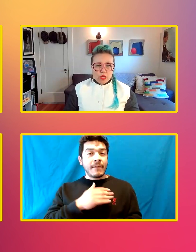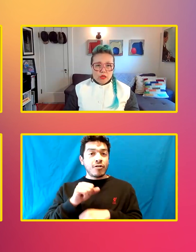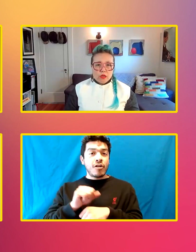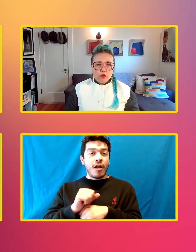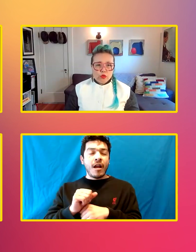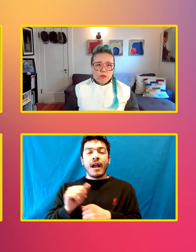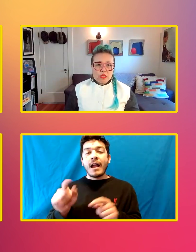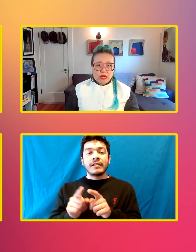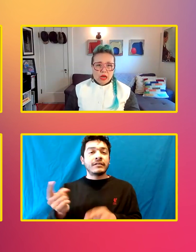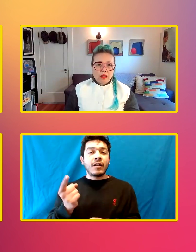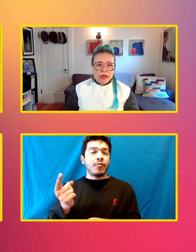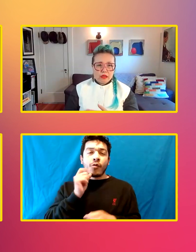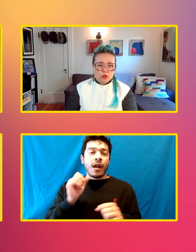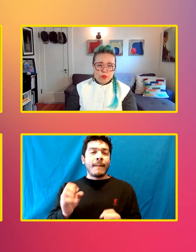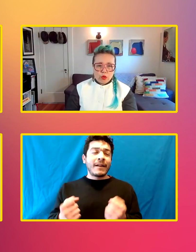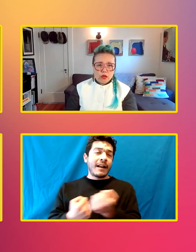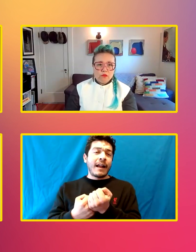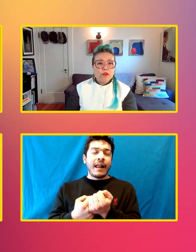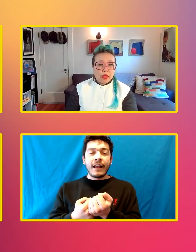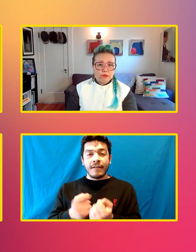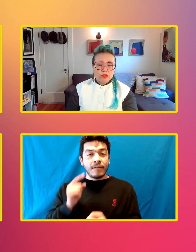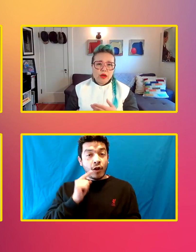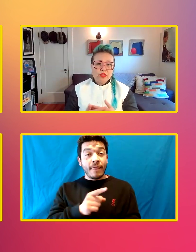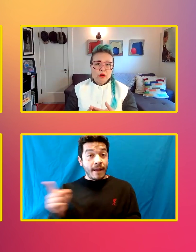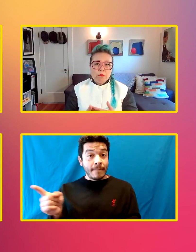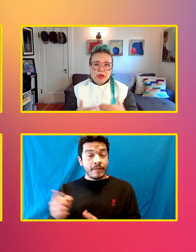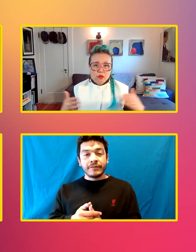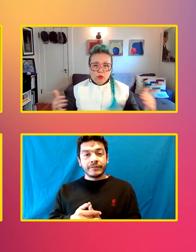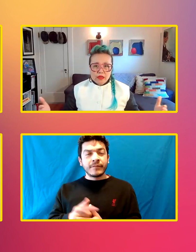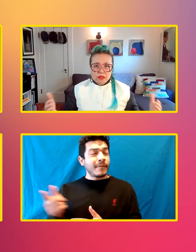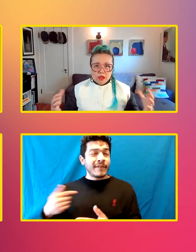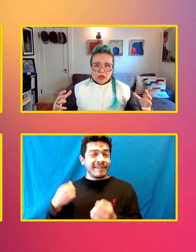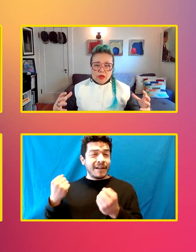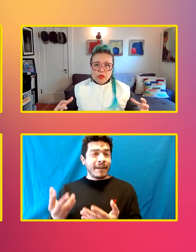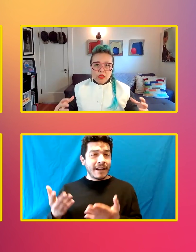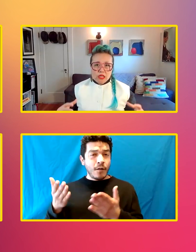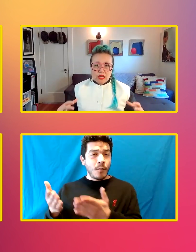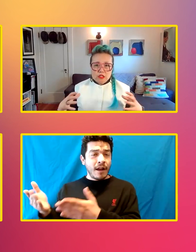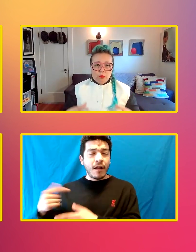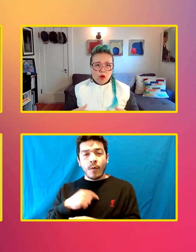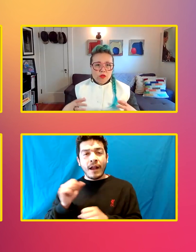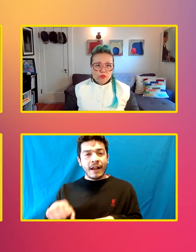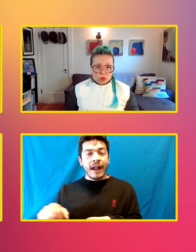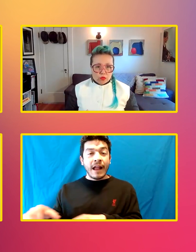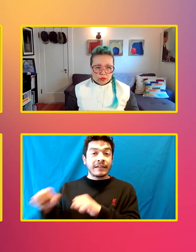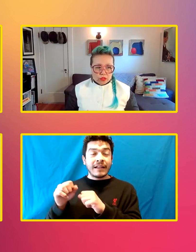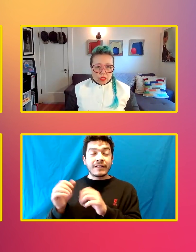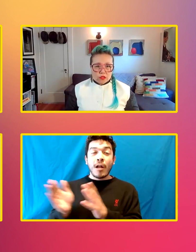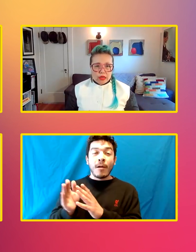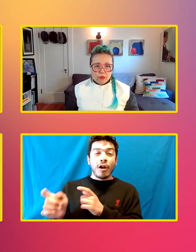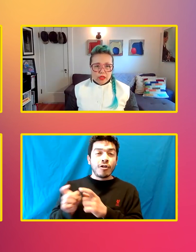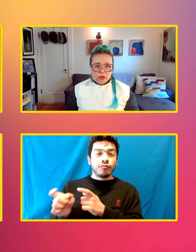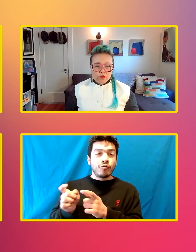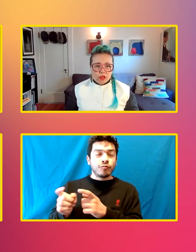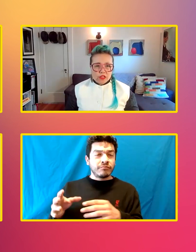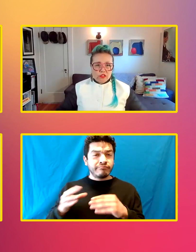as someone who can be an ally and support for them. So there are many ways that we can take small controls